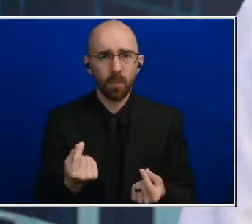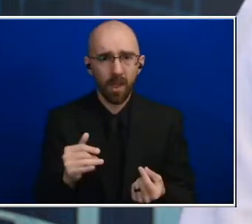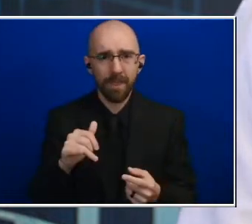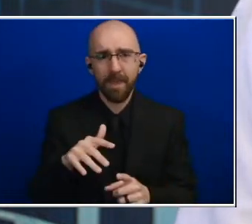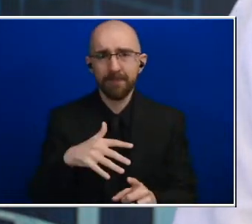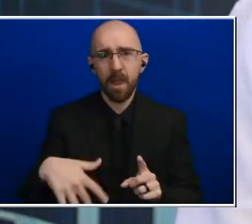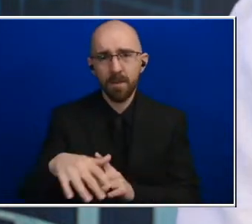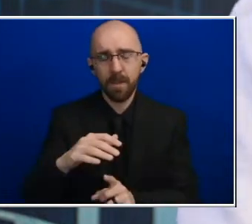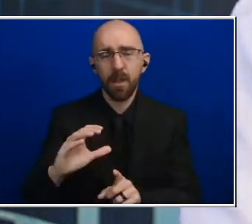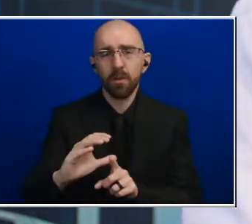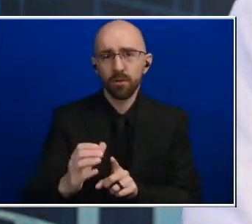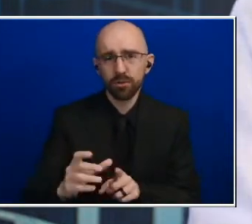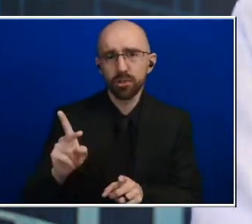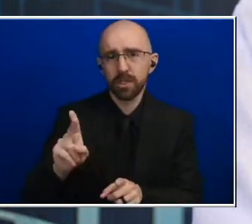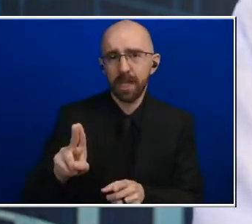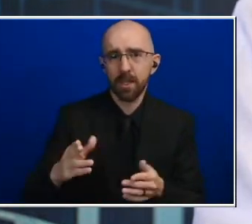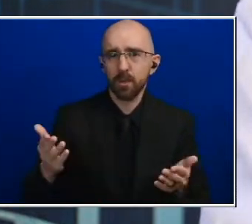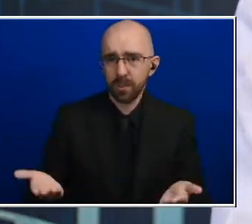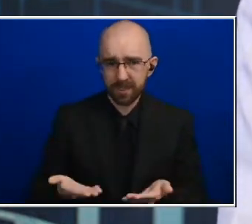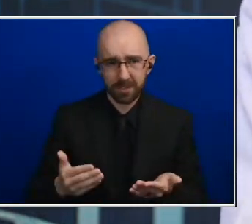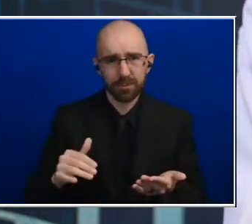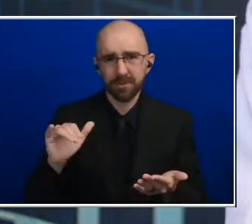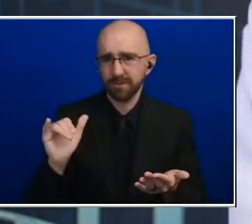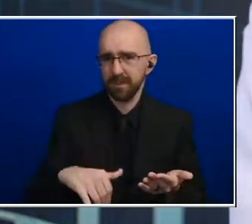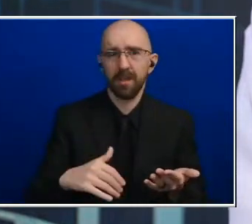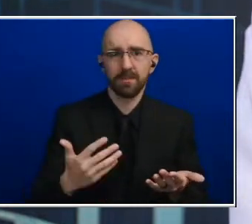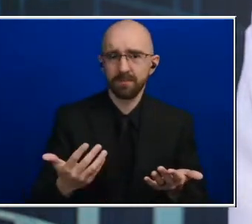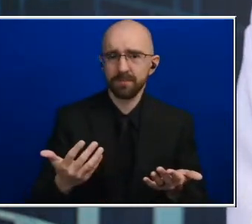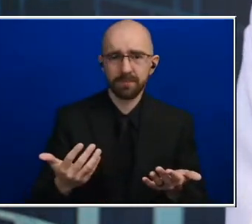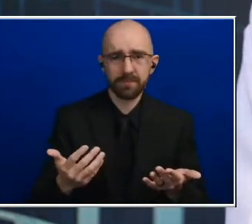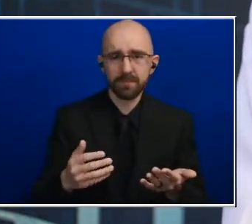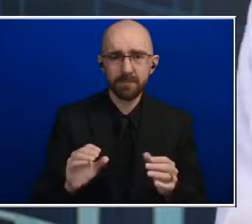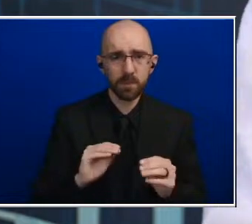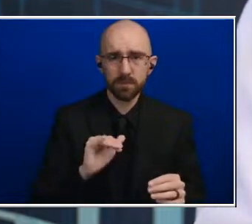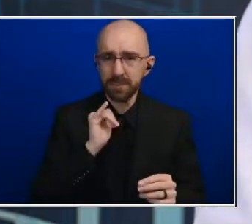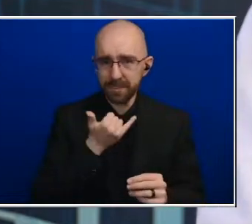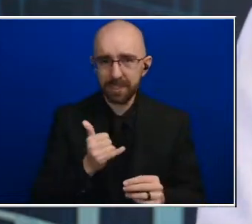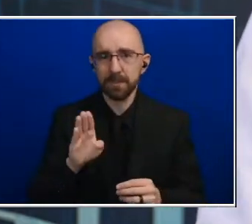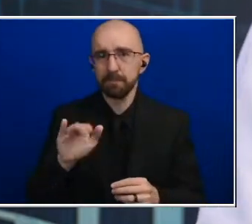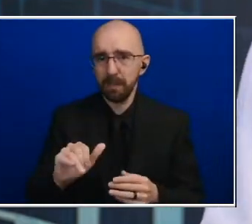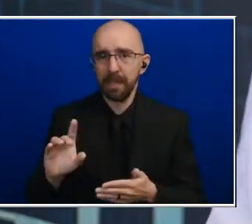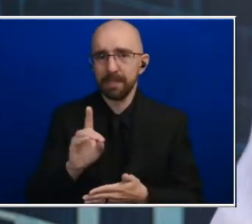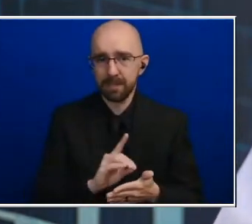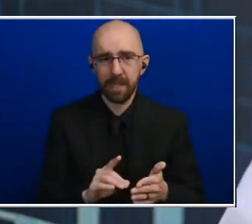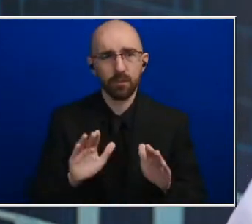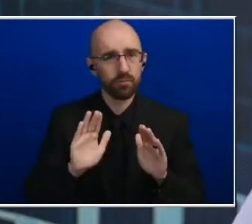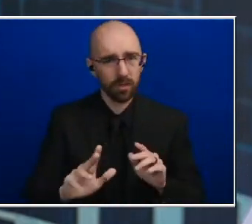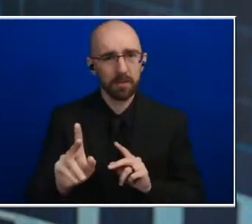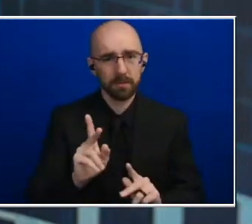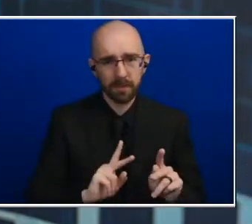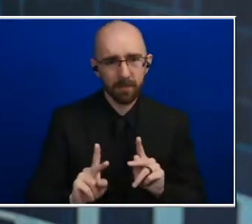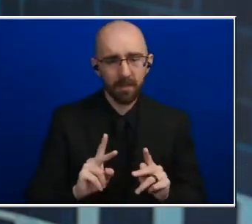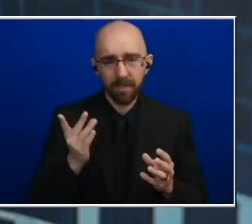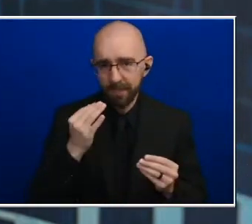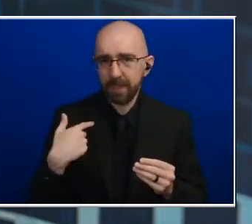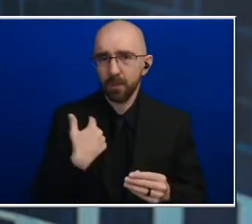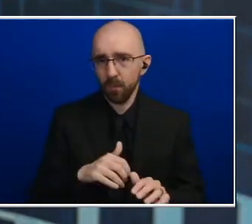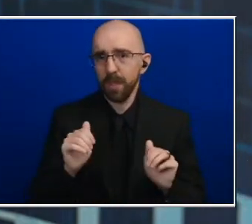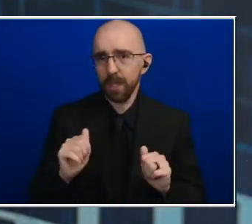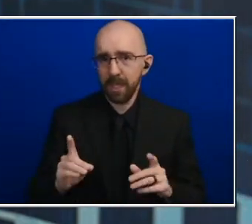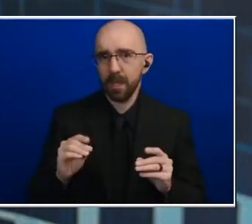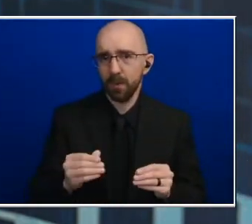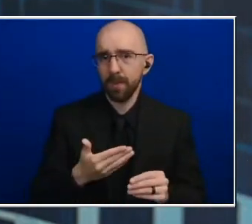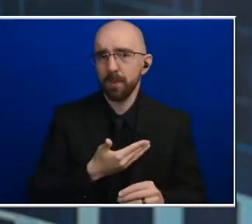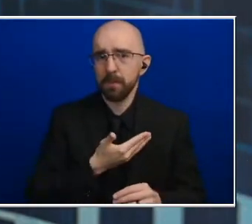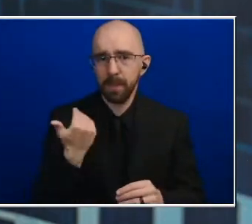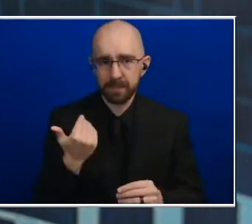KU, that's no mistake, man. That's by design with great people thinking, we can do this best and have it be world